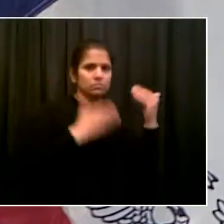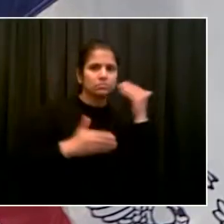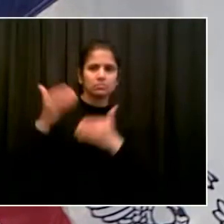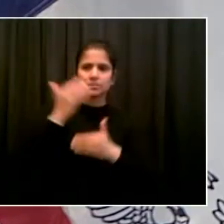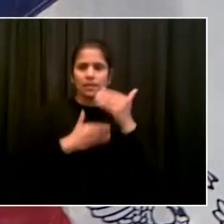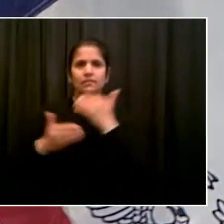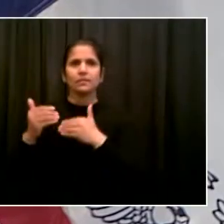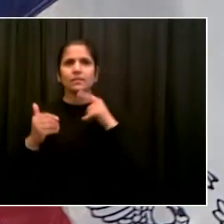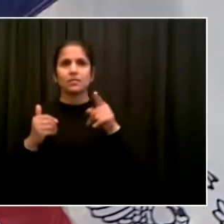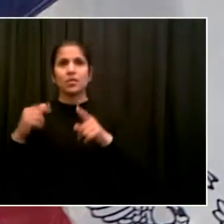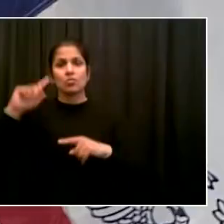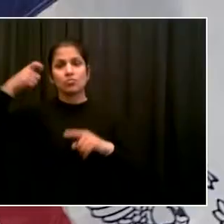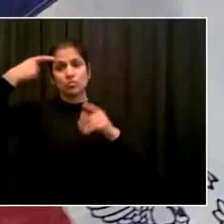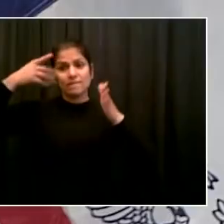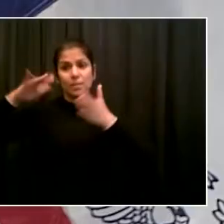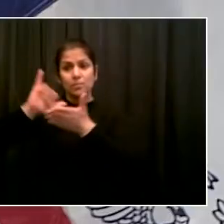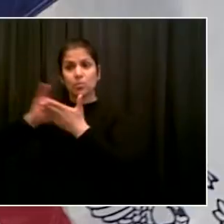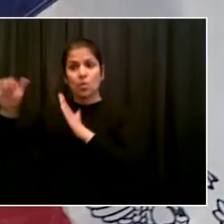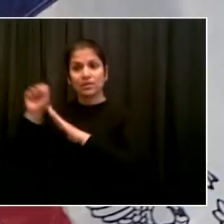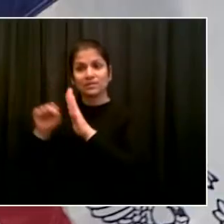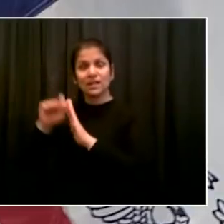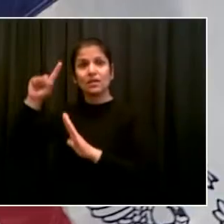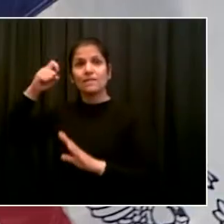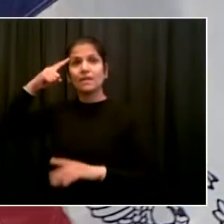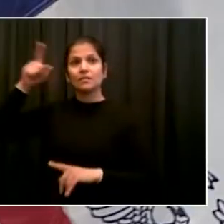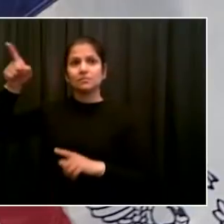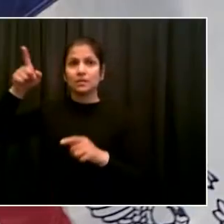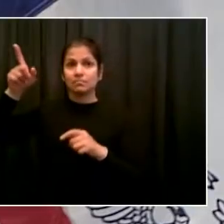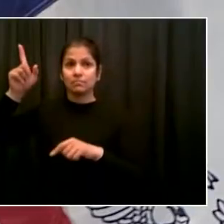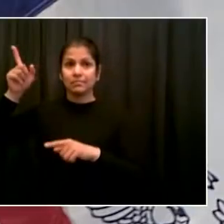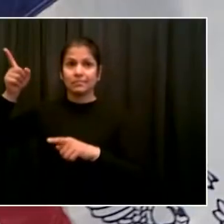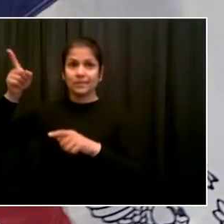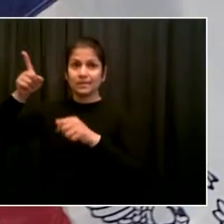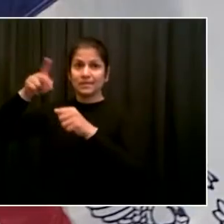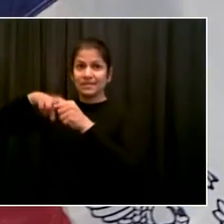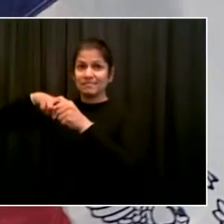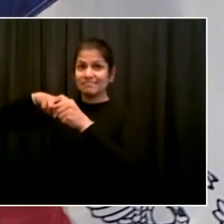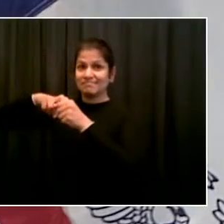resign. He can no longer do the job. Go ahead, Andrew.